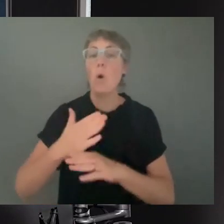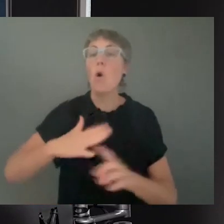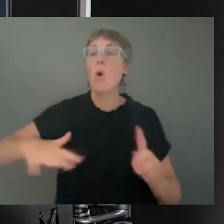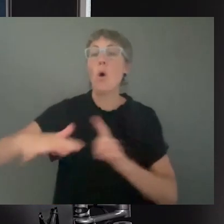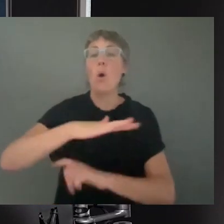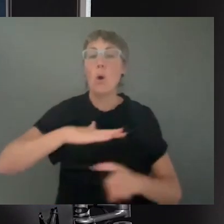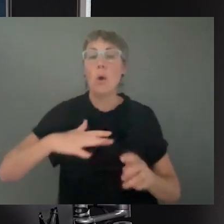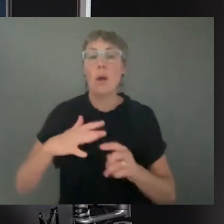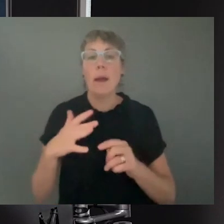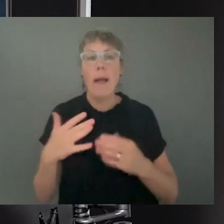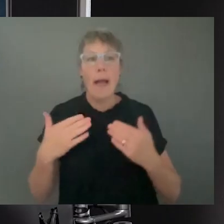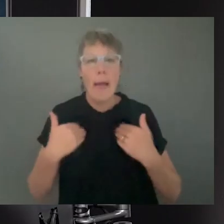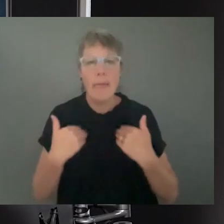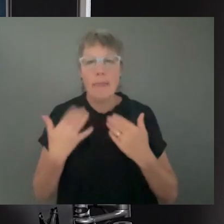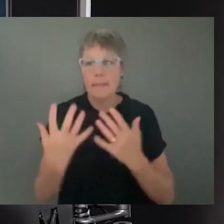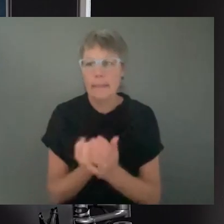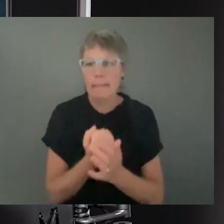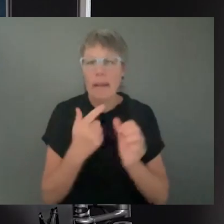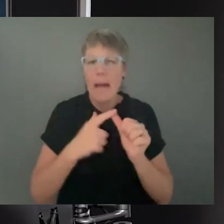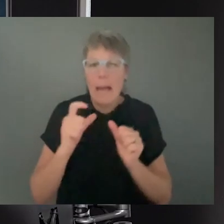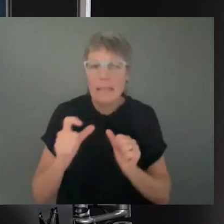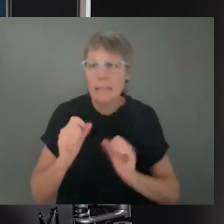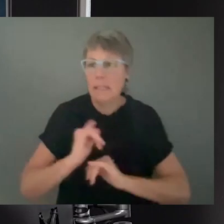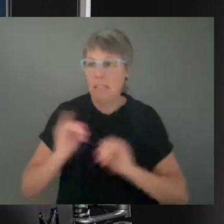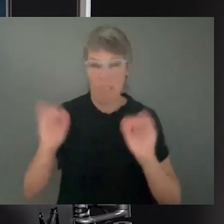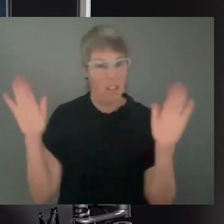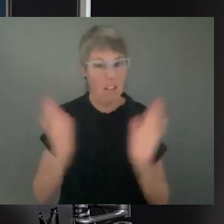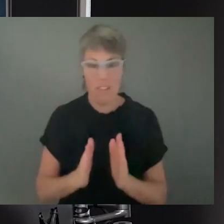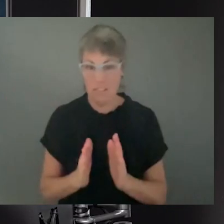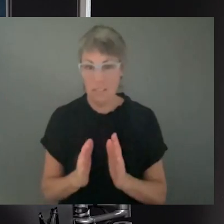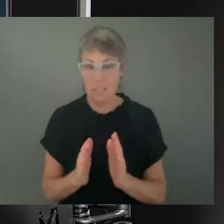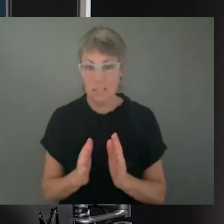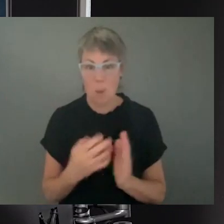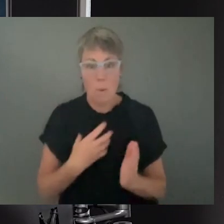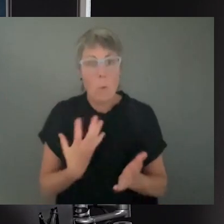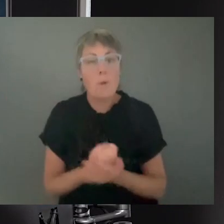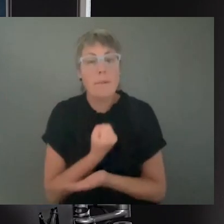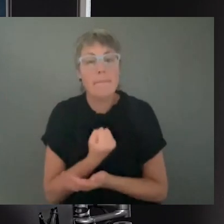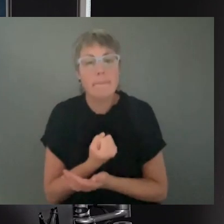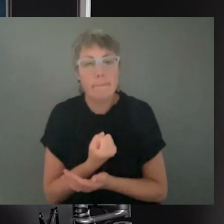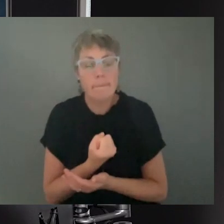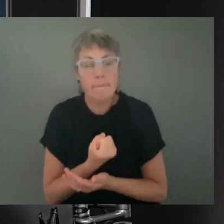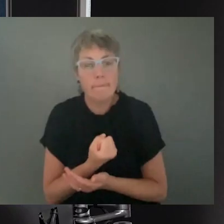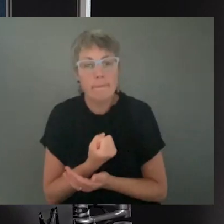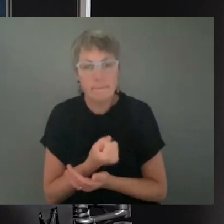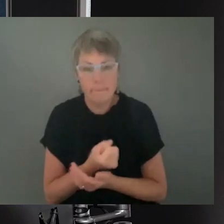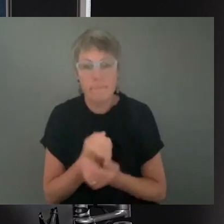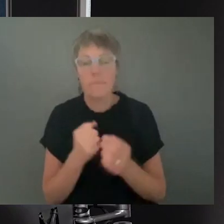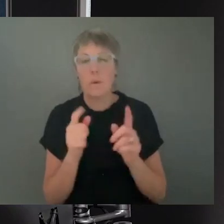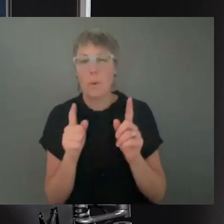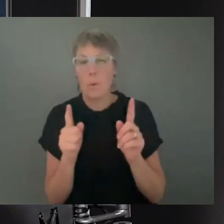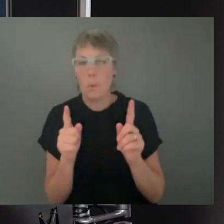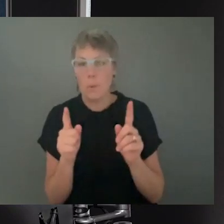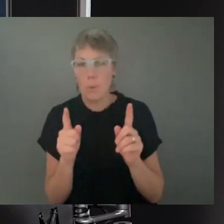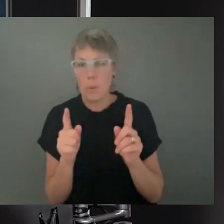workplace health and safety incidences, and there is research showing that it actually reduces it up to by about